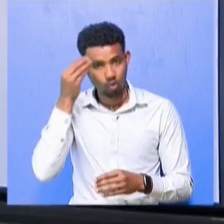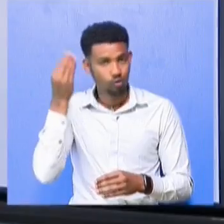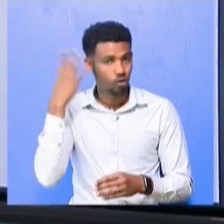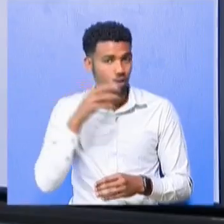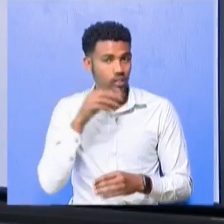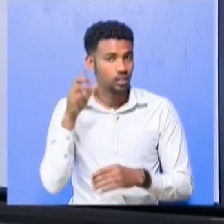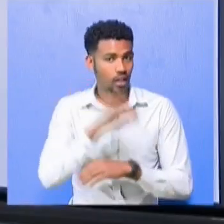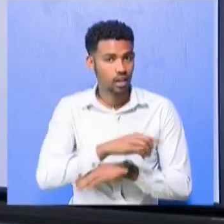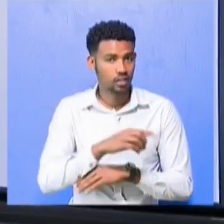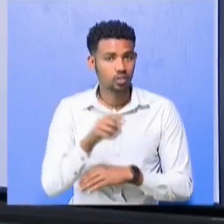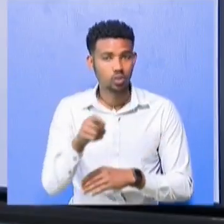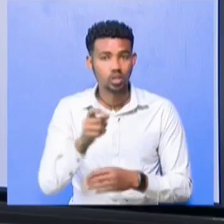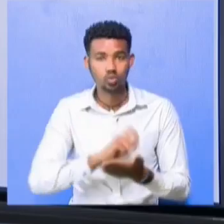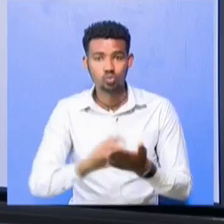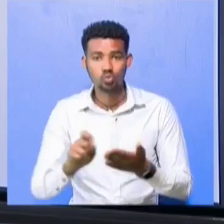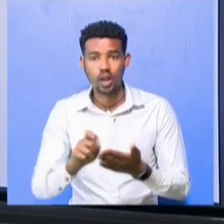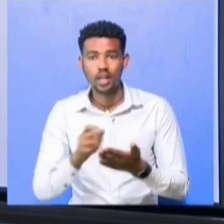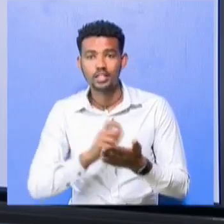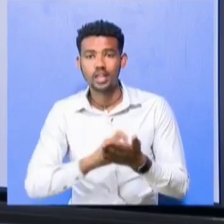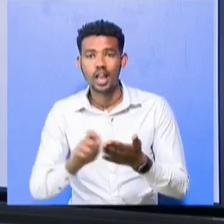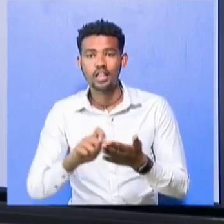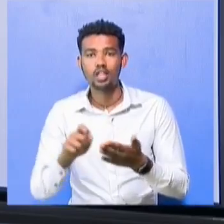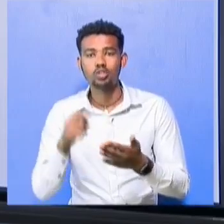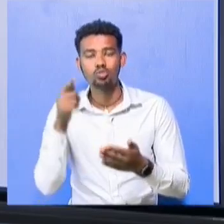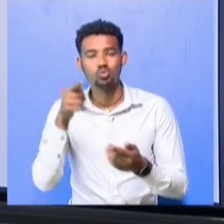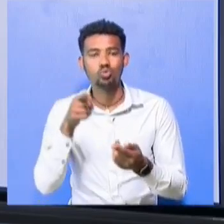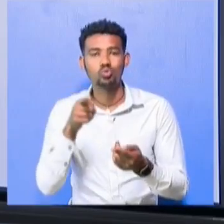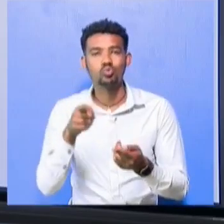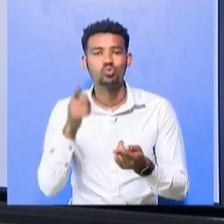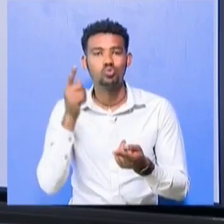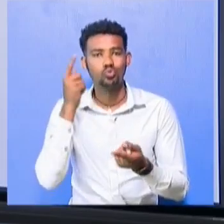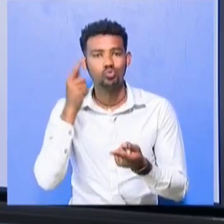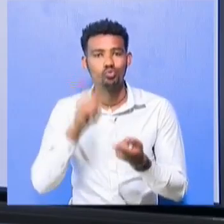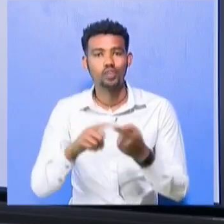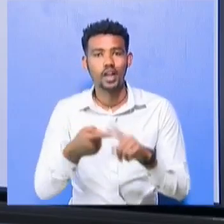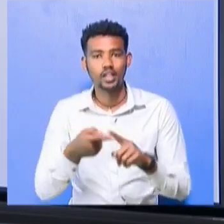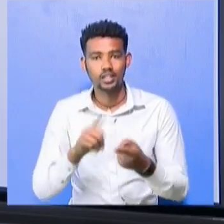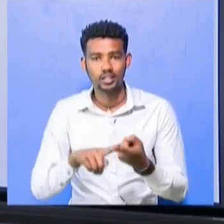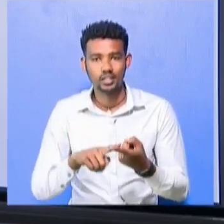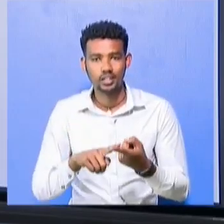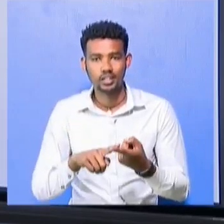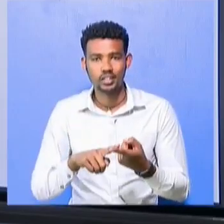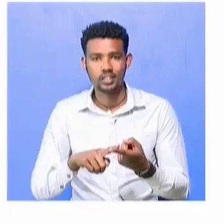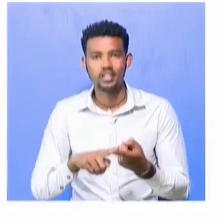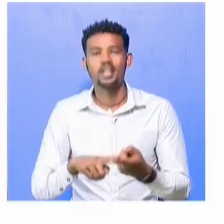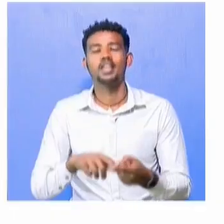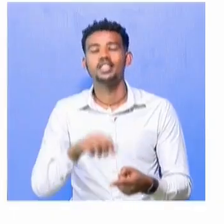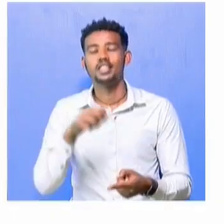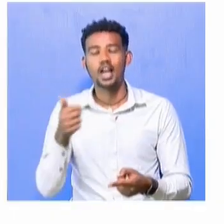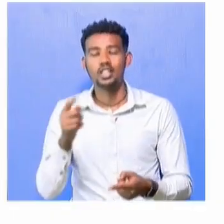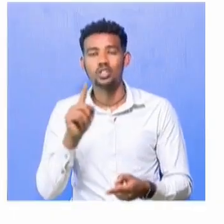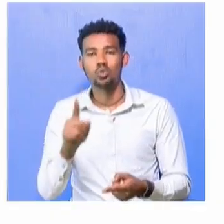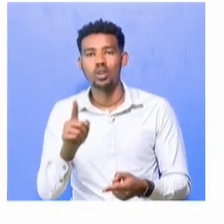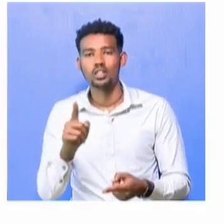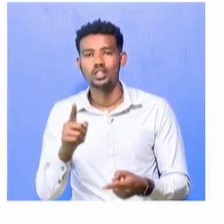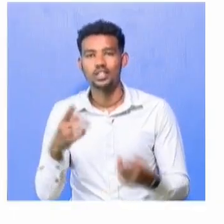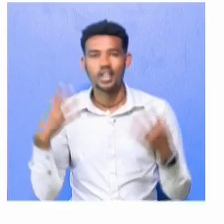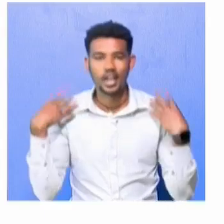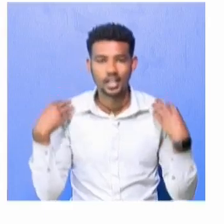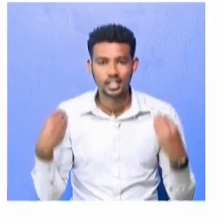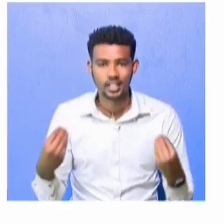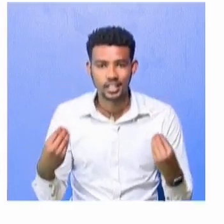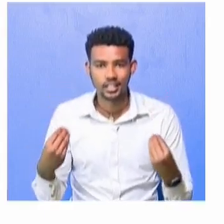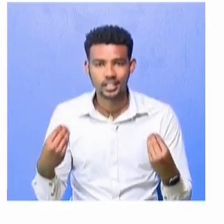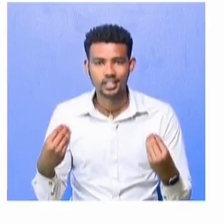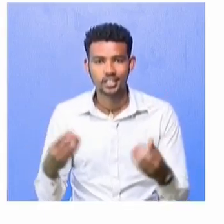Yeah, when you write a letter to your friend, date must be written. And the other one that is a greeting part. Greeting